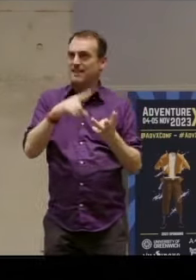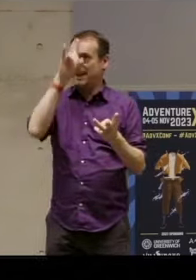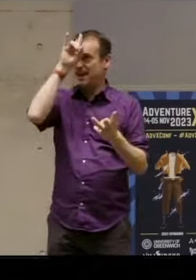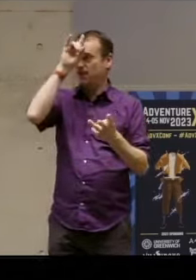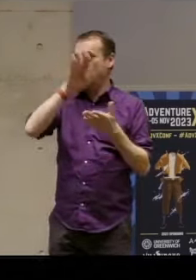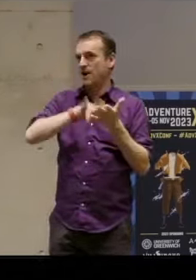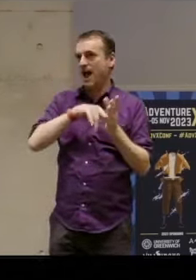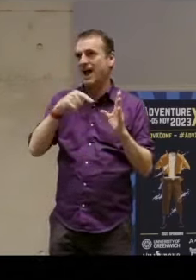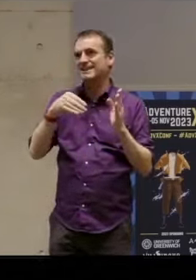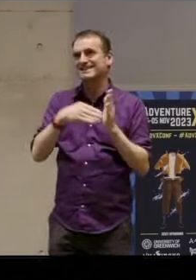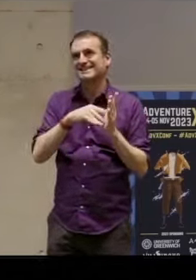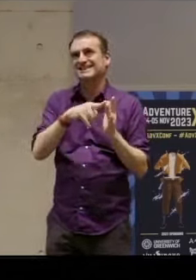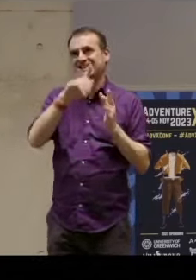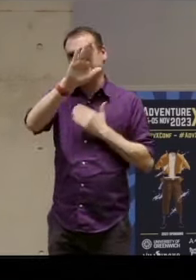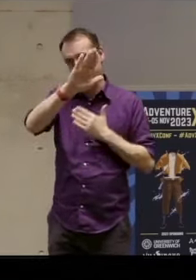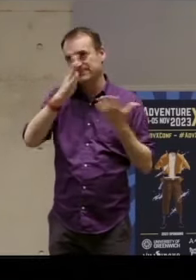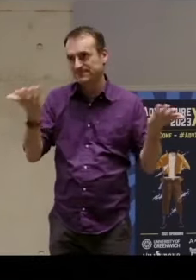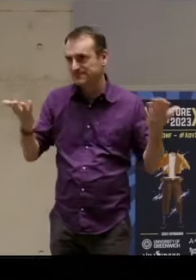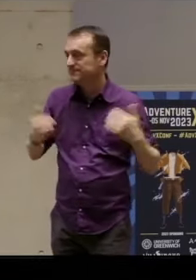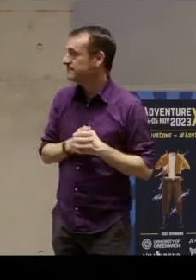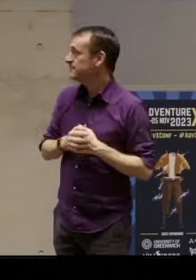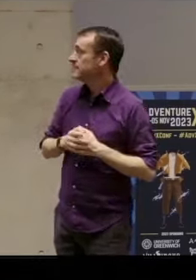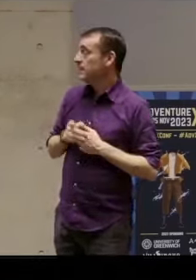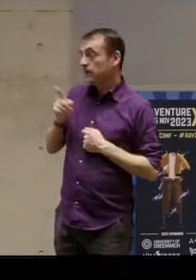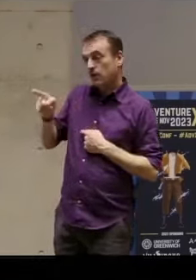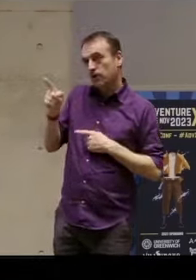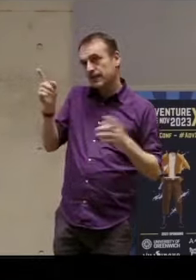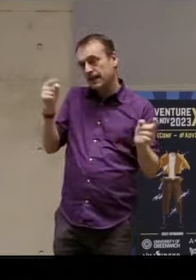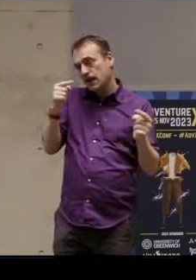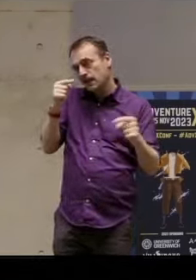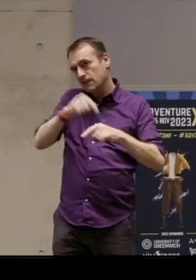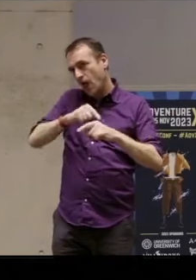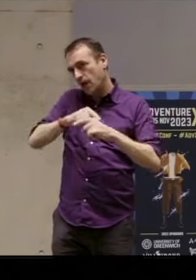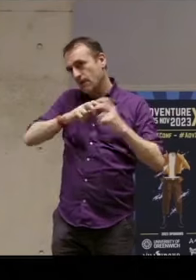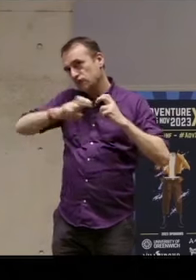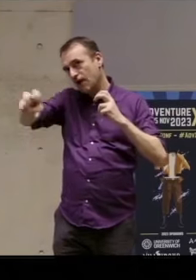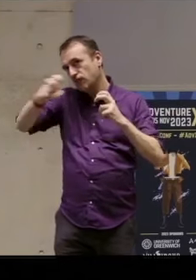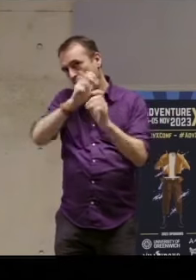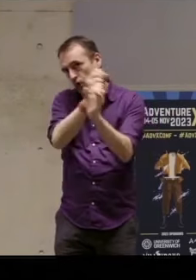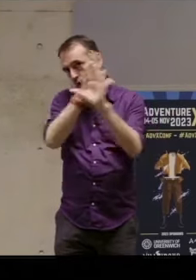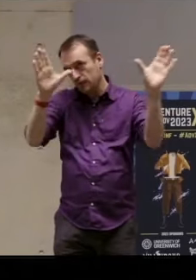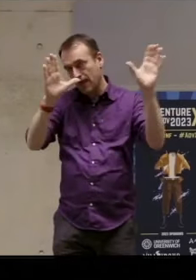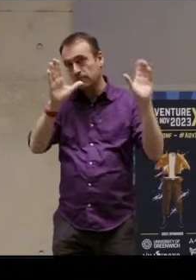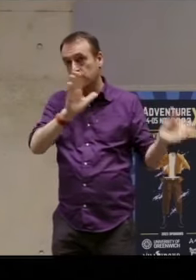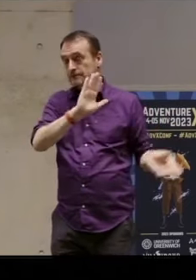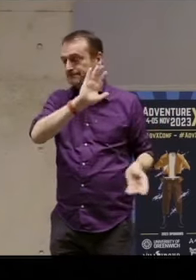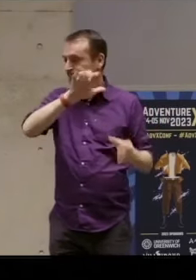of the team's games, it utilizes the time travel concept as an actual feature of the game.